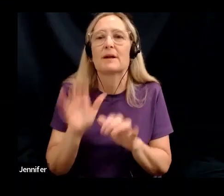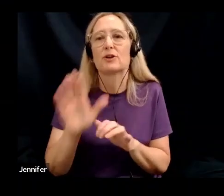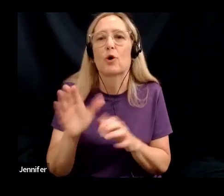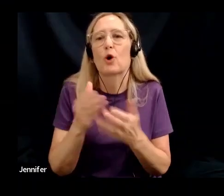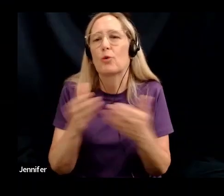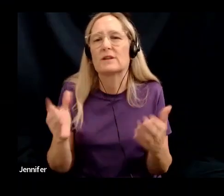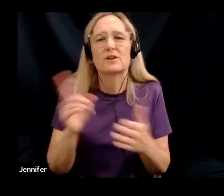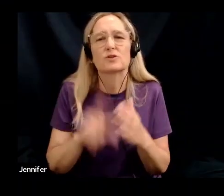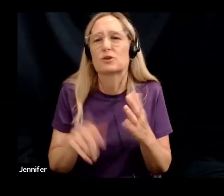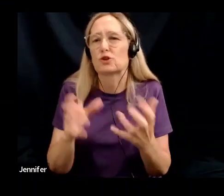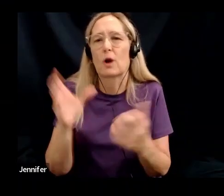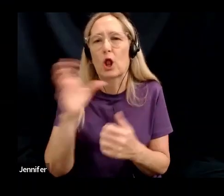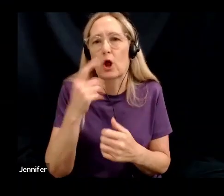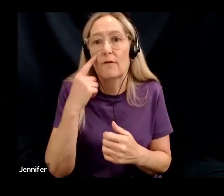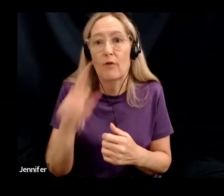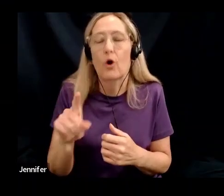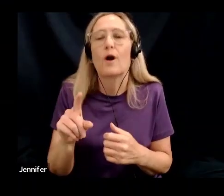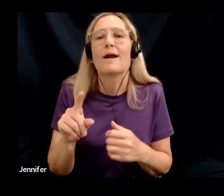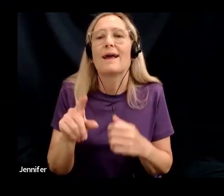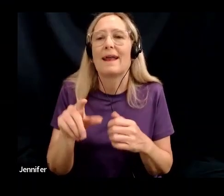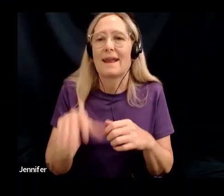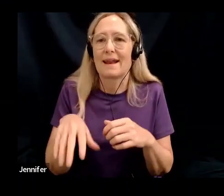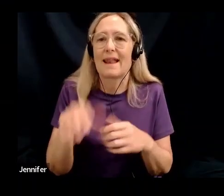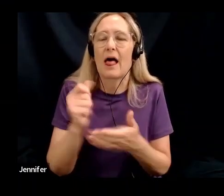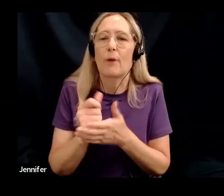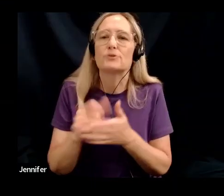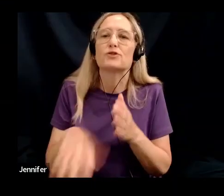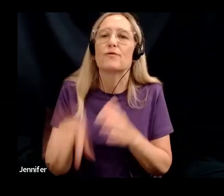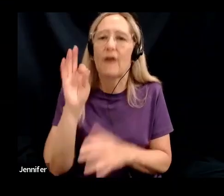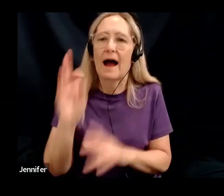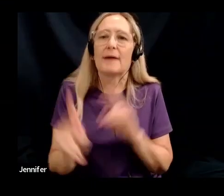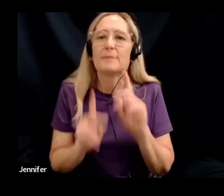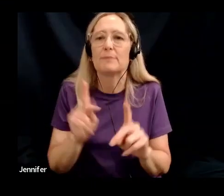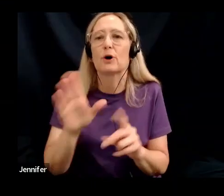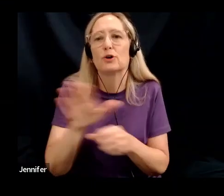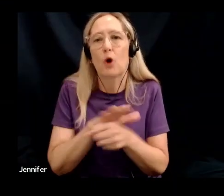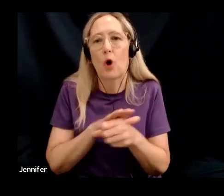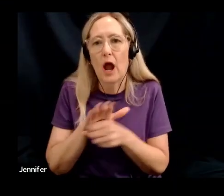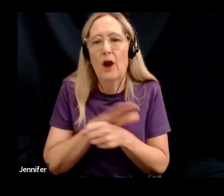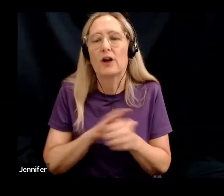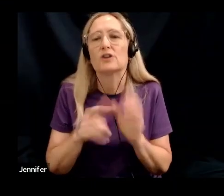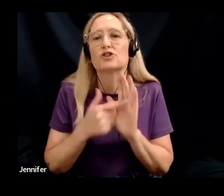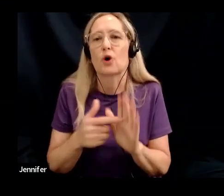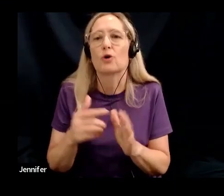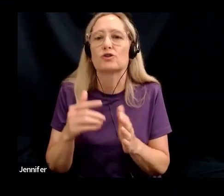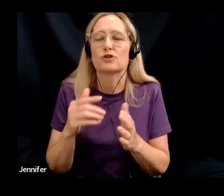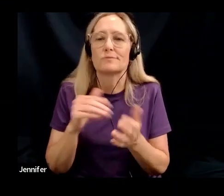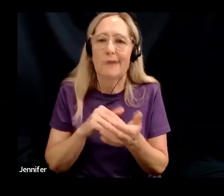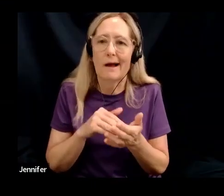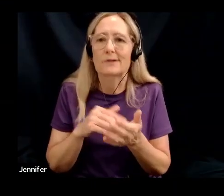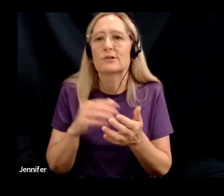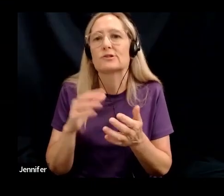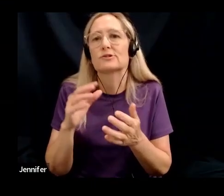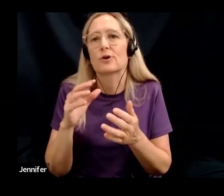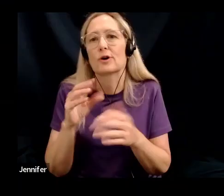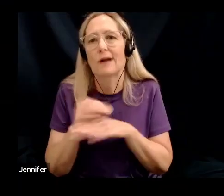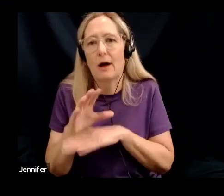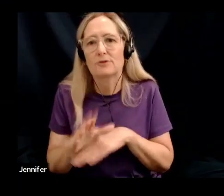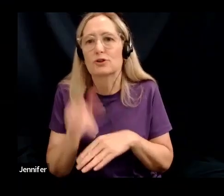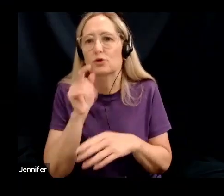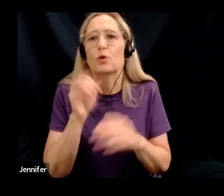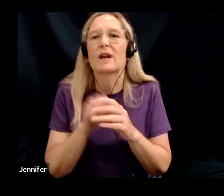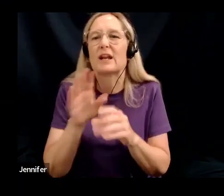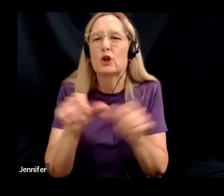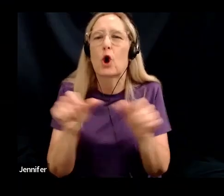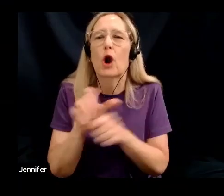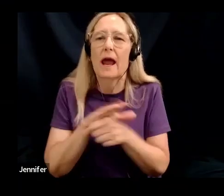you're looking for, and it filters by your geographic location and only shows you providers that have availability. So it kind of just helps you